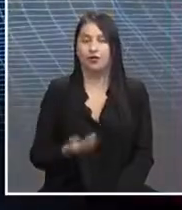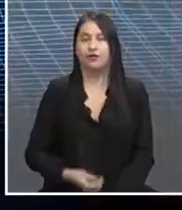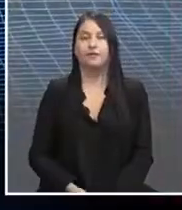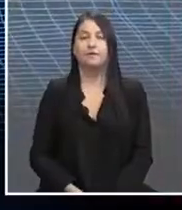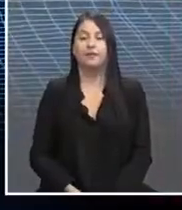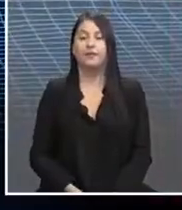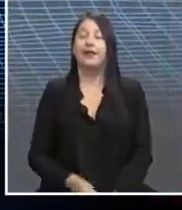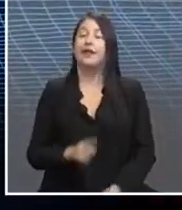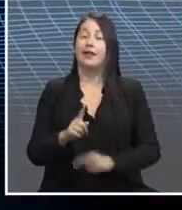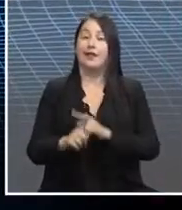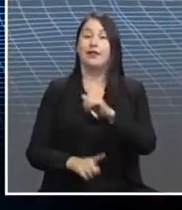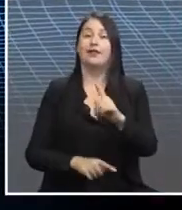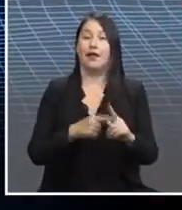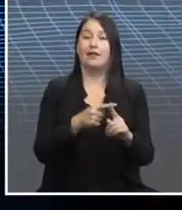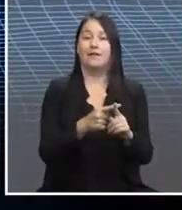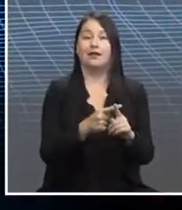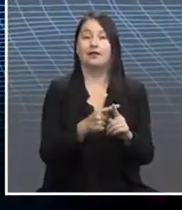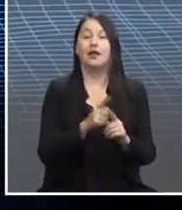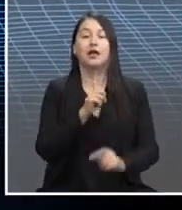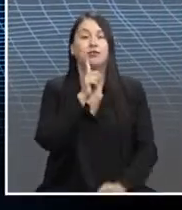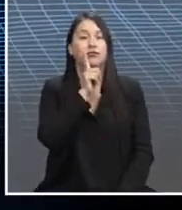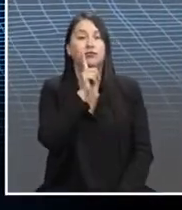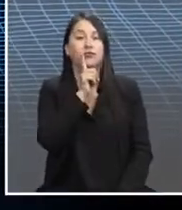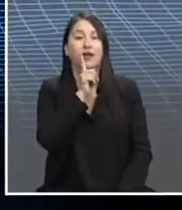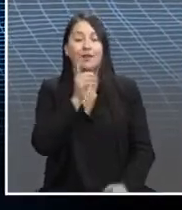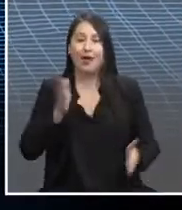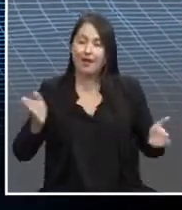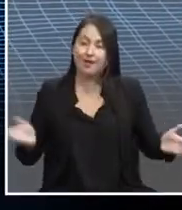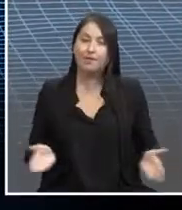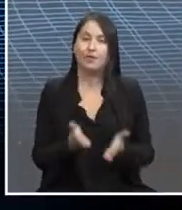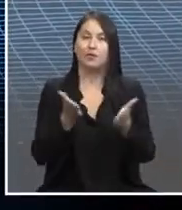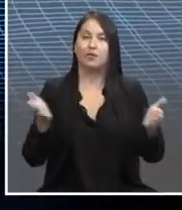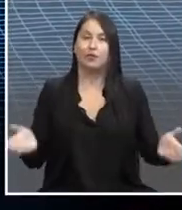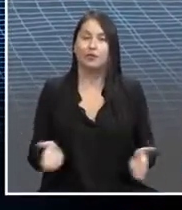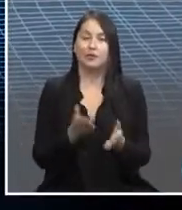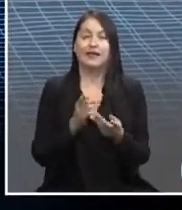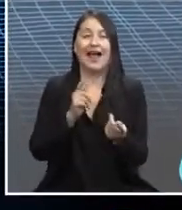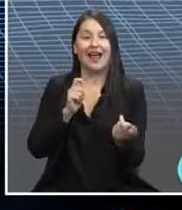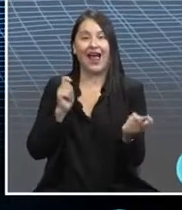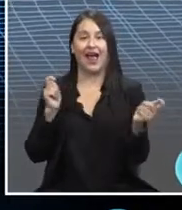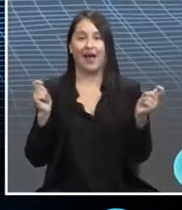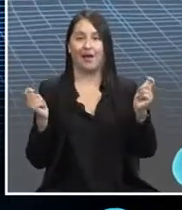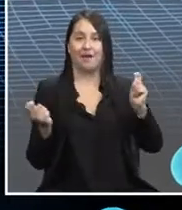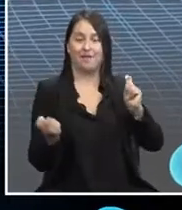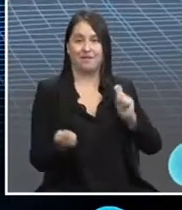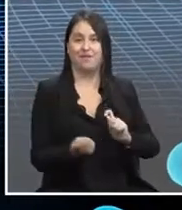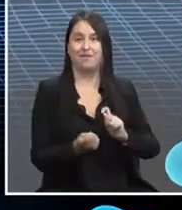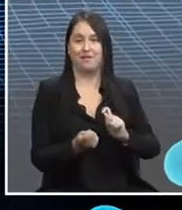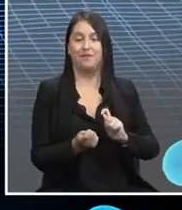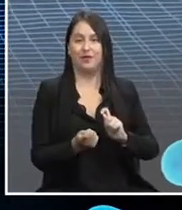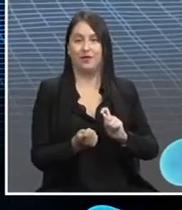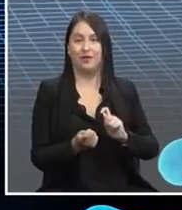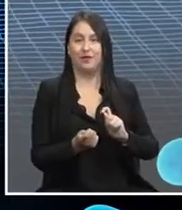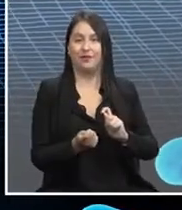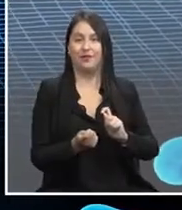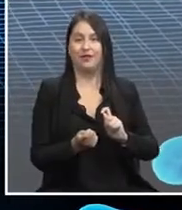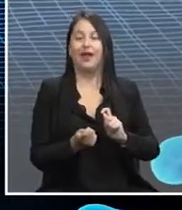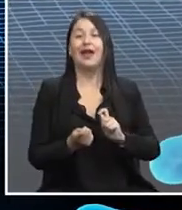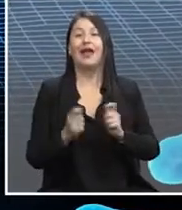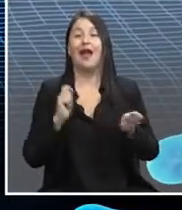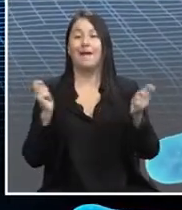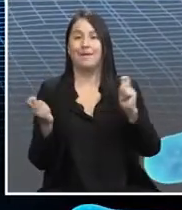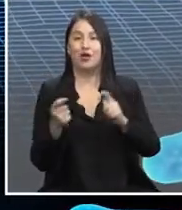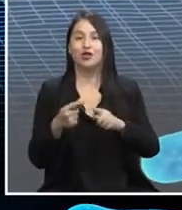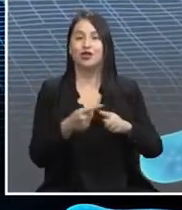for transformational societal change that accelerates our ability to mitigate and adapt to climate change